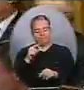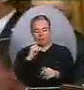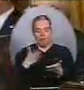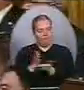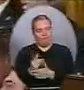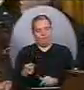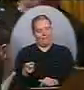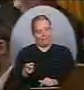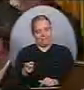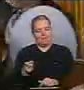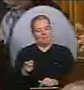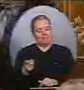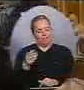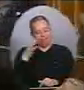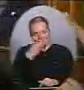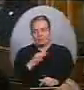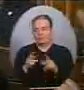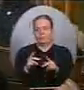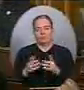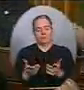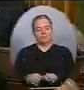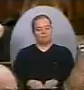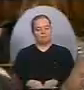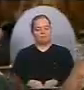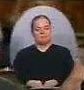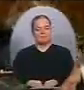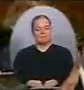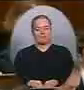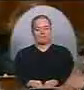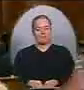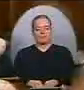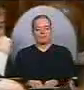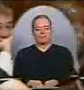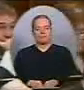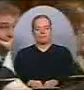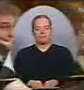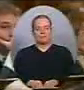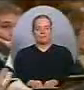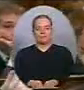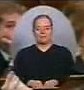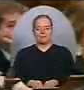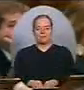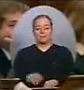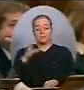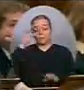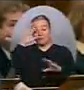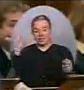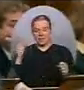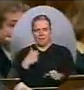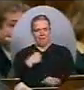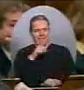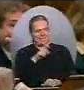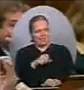Speaker. The Honourable Member for Timmins, James Bay. Mr. Speaker, the issue here is not the incompetence of the Liberals with